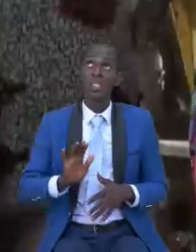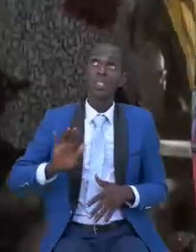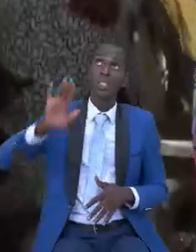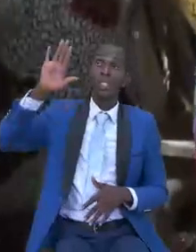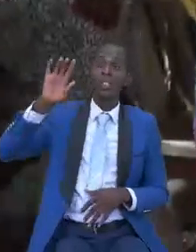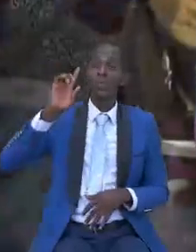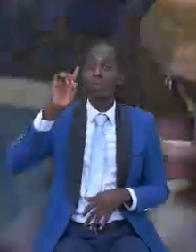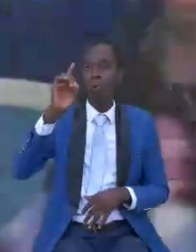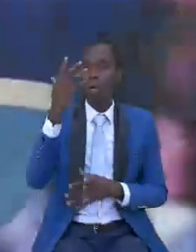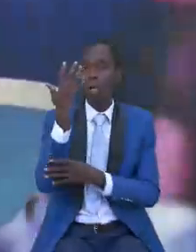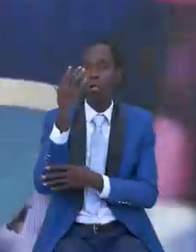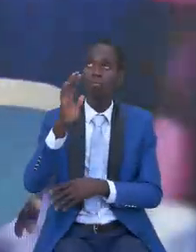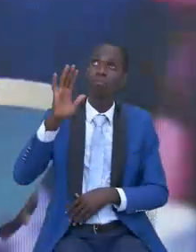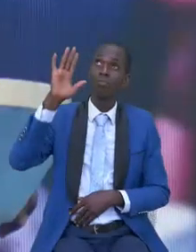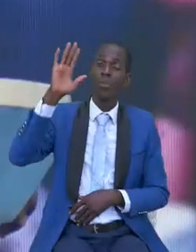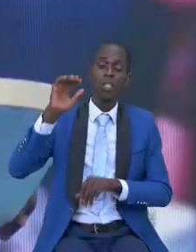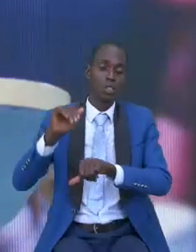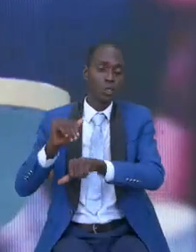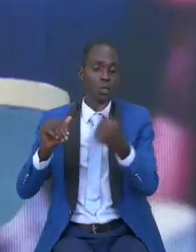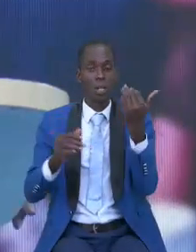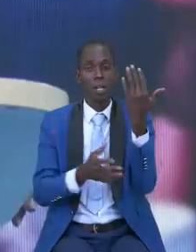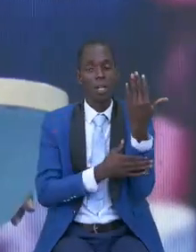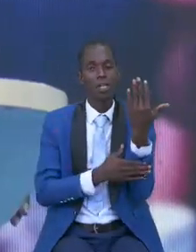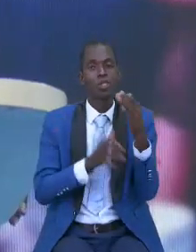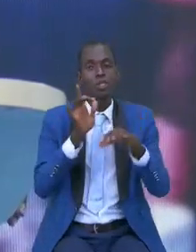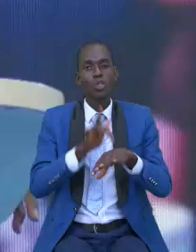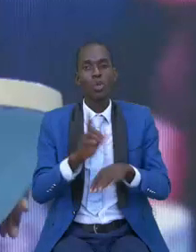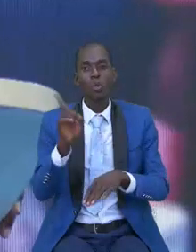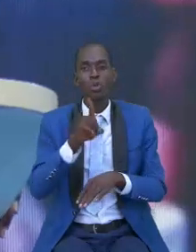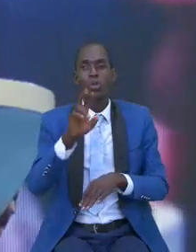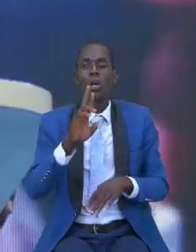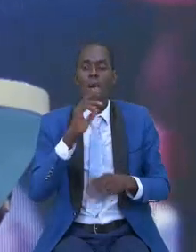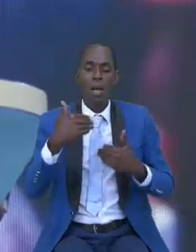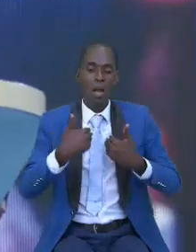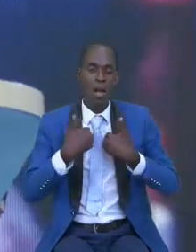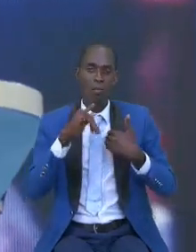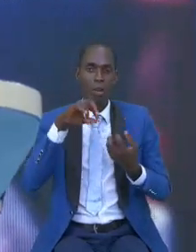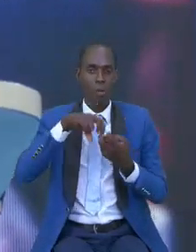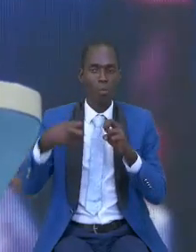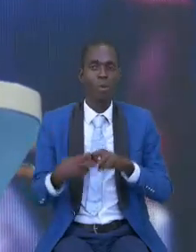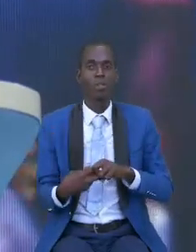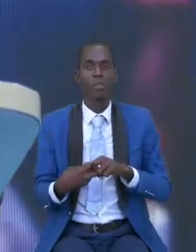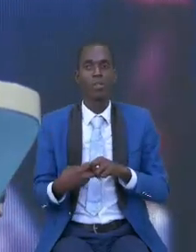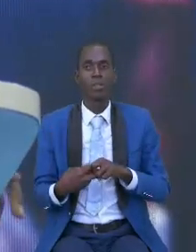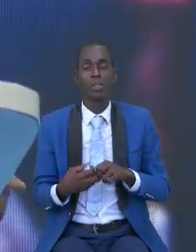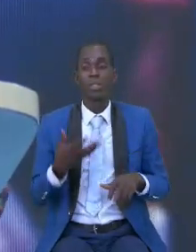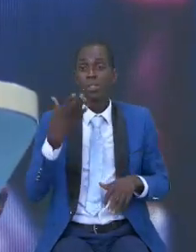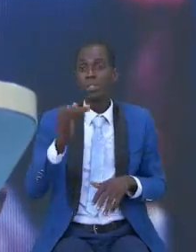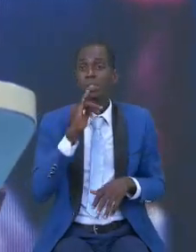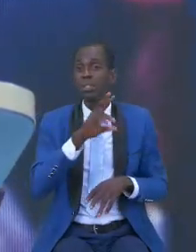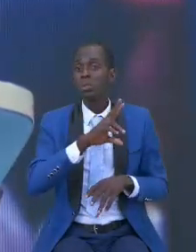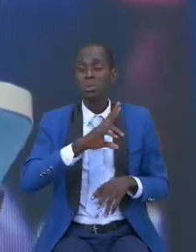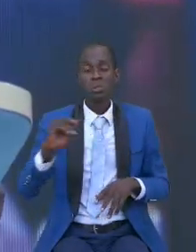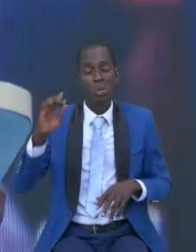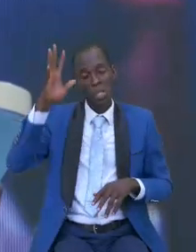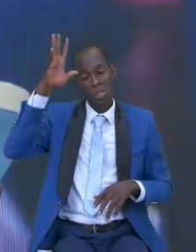hand and you lay the other hand where you have the challenge. There's no incurable